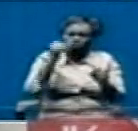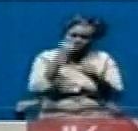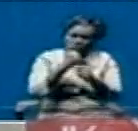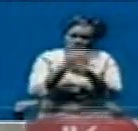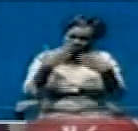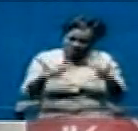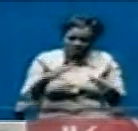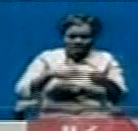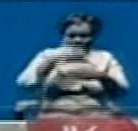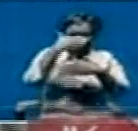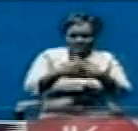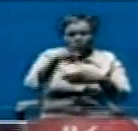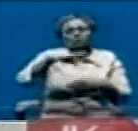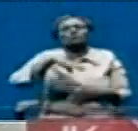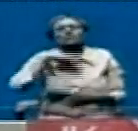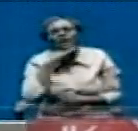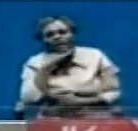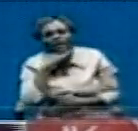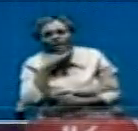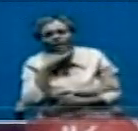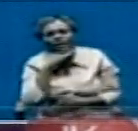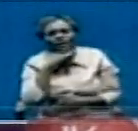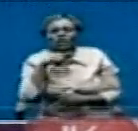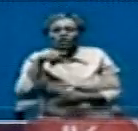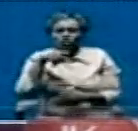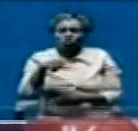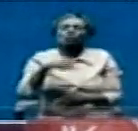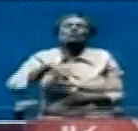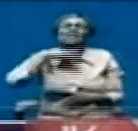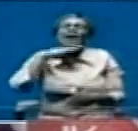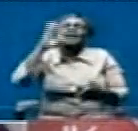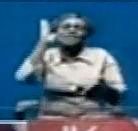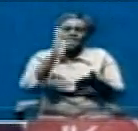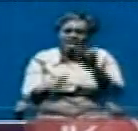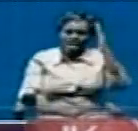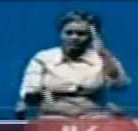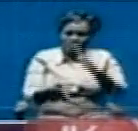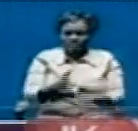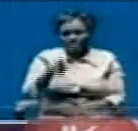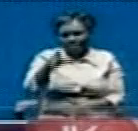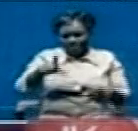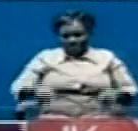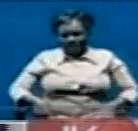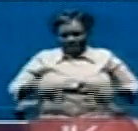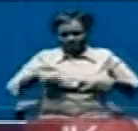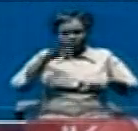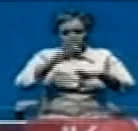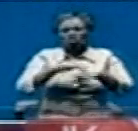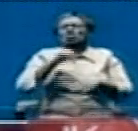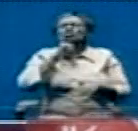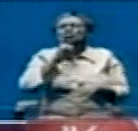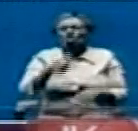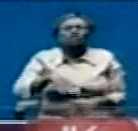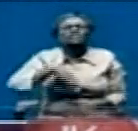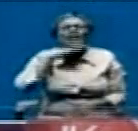music, inventions, publications, that you died empty. That's the goal of life. Don't die